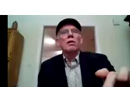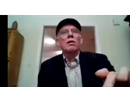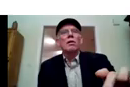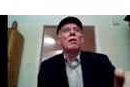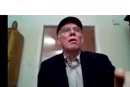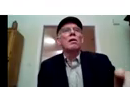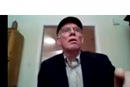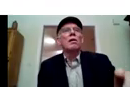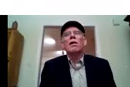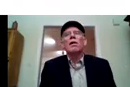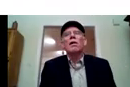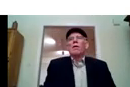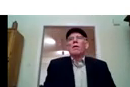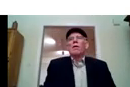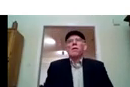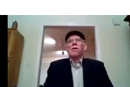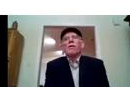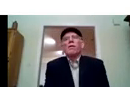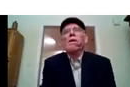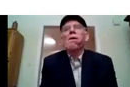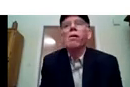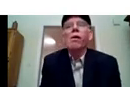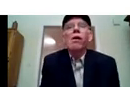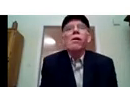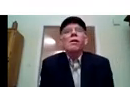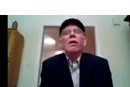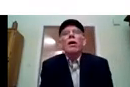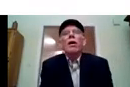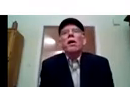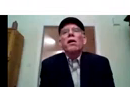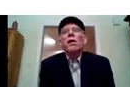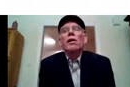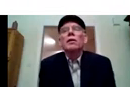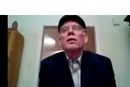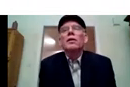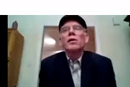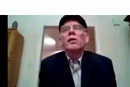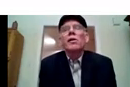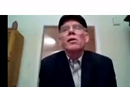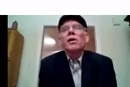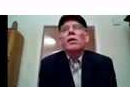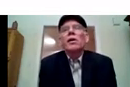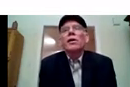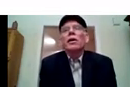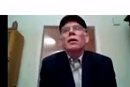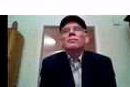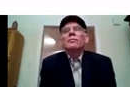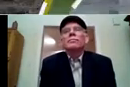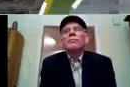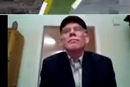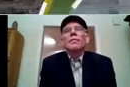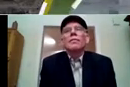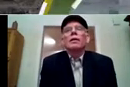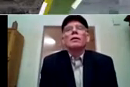All right. Well, seeing no other raised hands at this point, I will move to the next project.